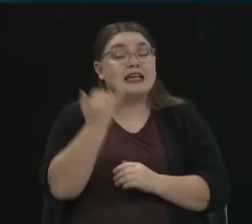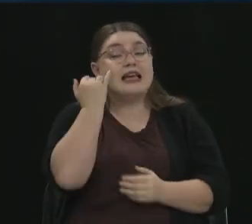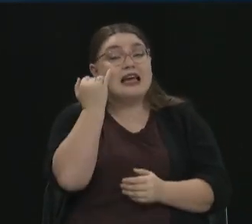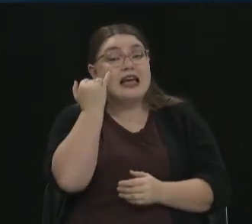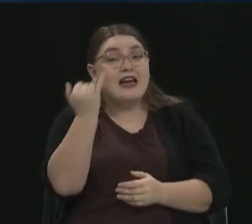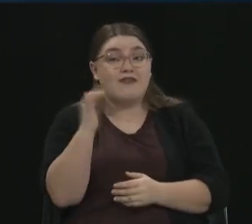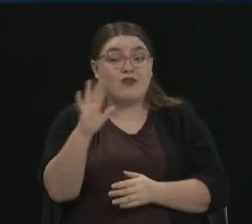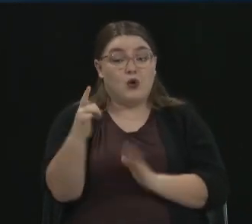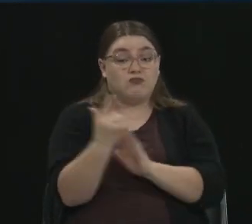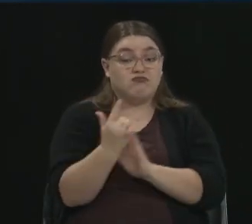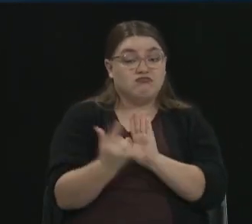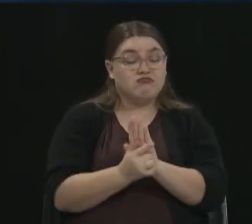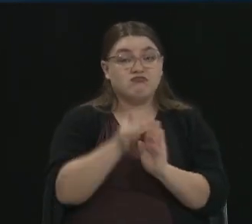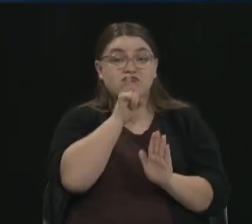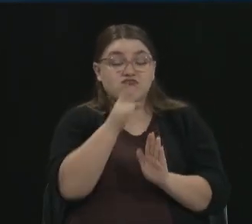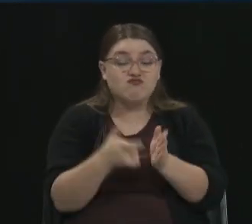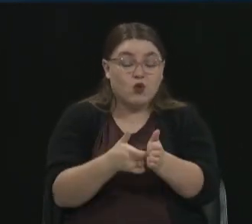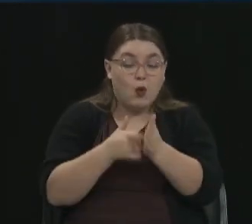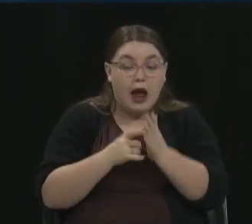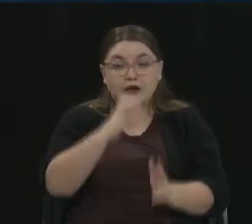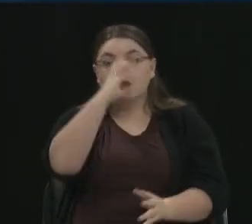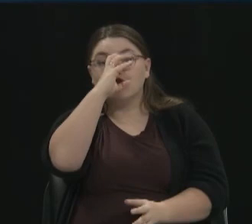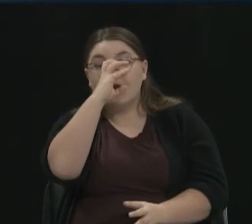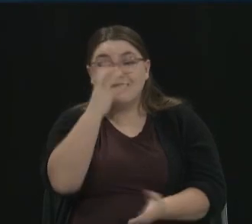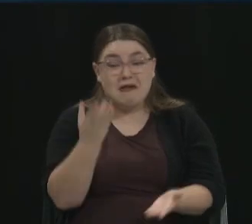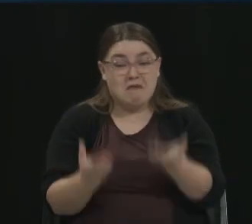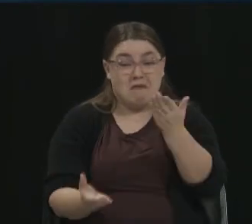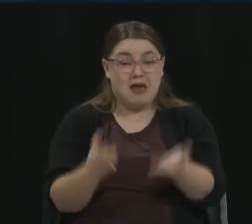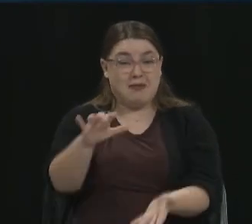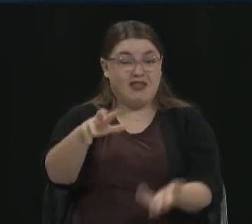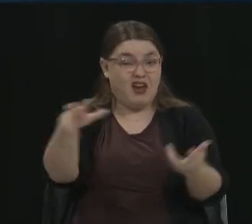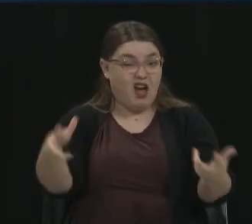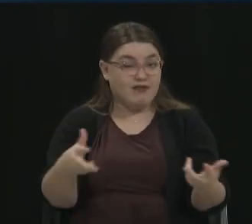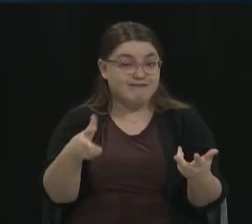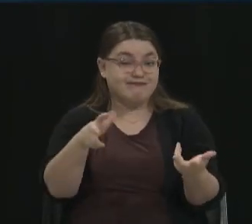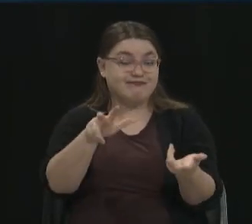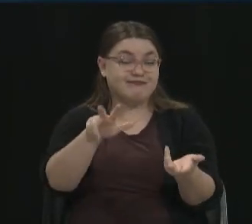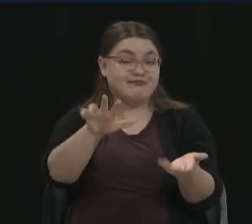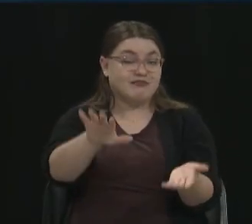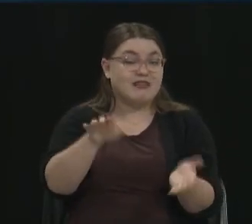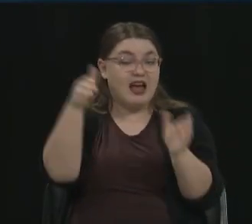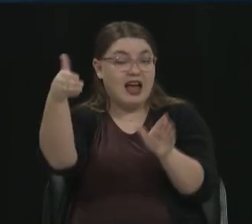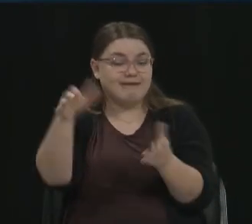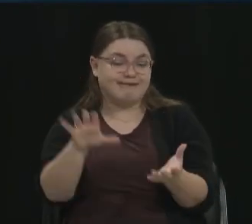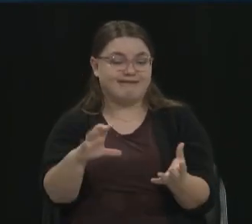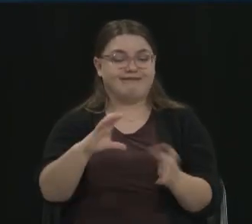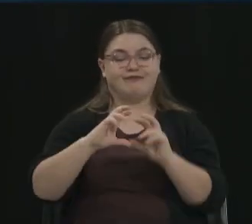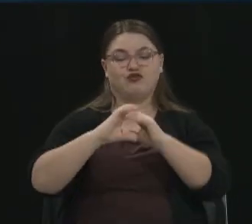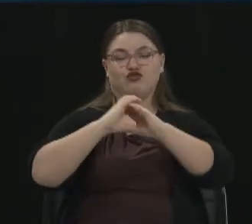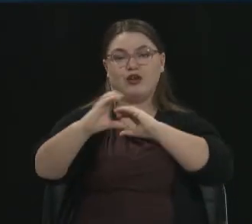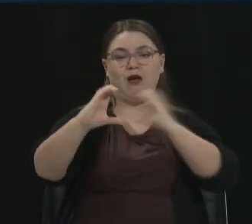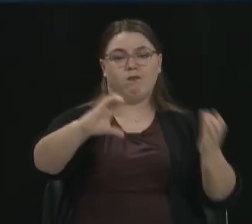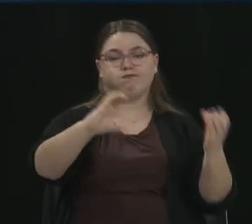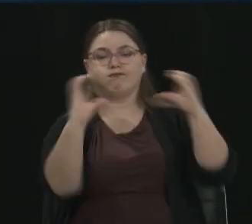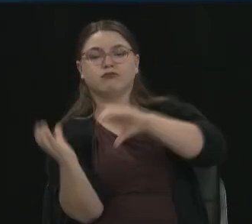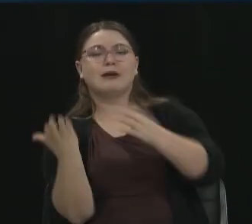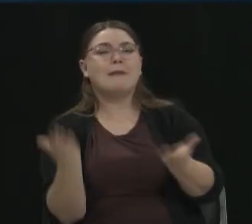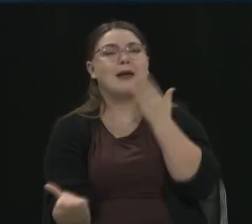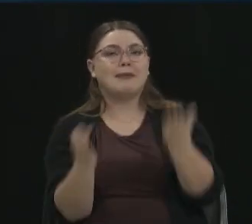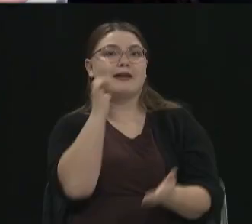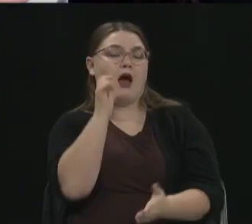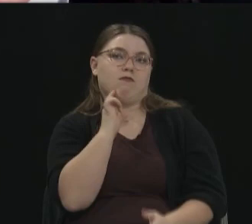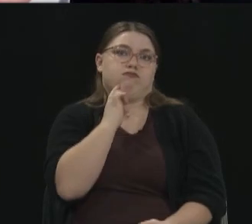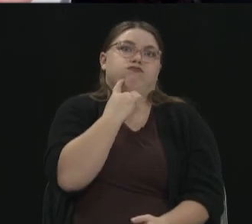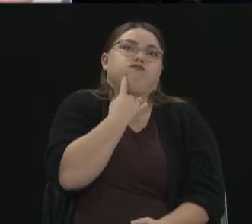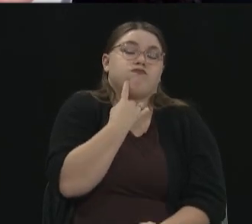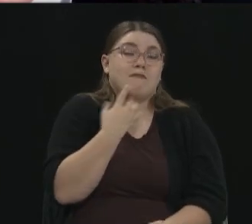then perhaps the accident that was encountered there would have been less severe. Doesn't mean it wouldn't have happened, but it maybe would have been